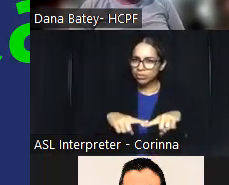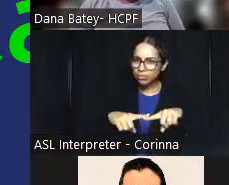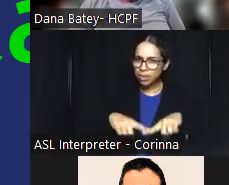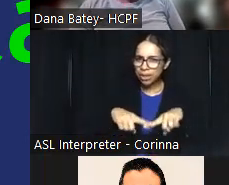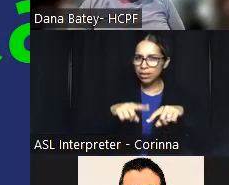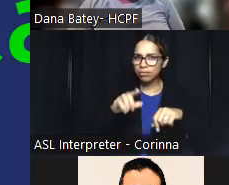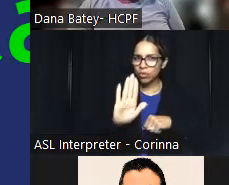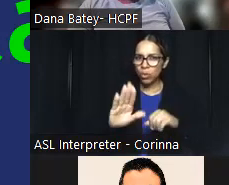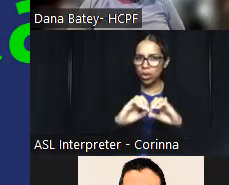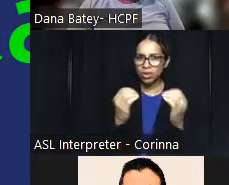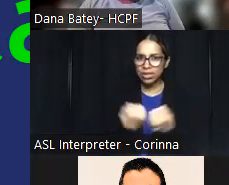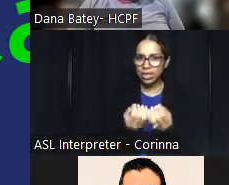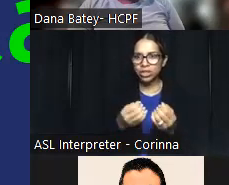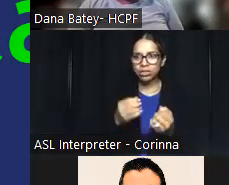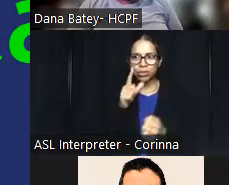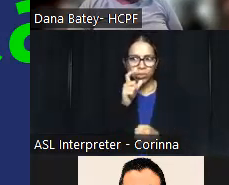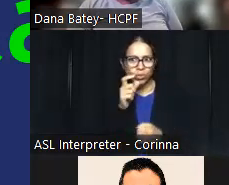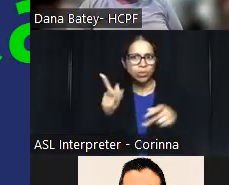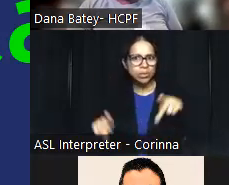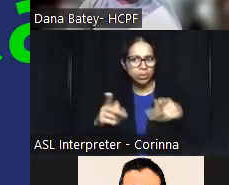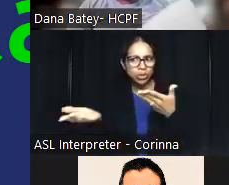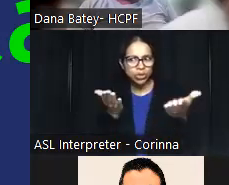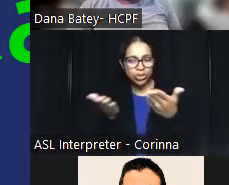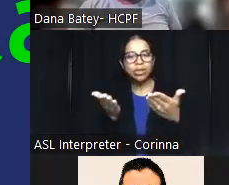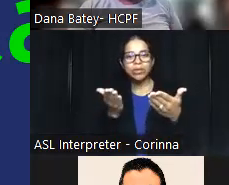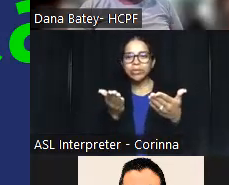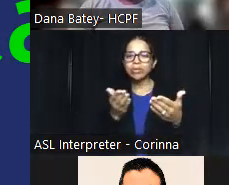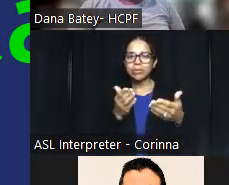and meet the needs of your consumers.